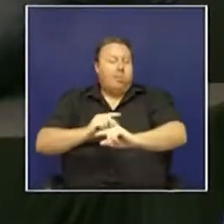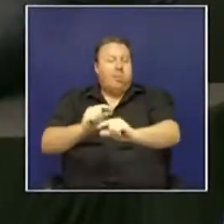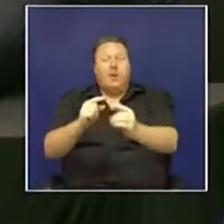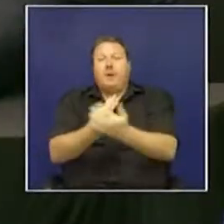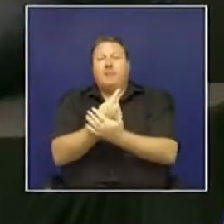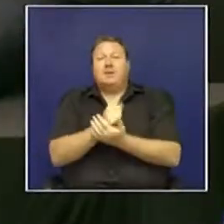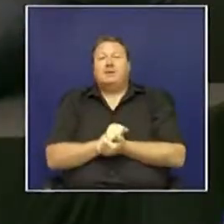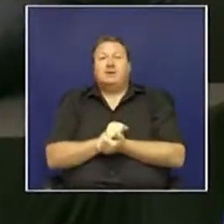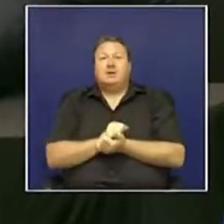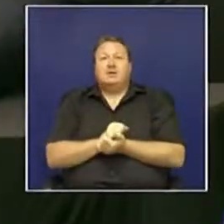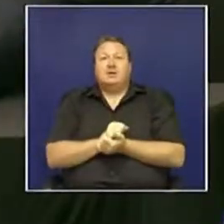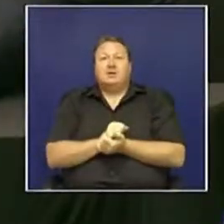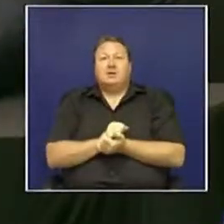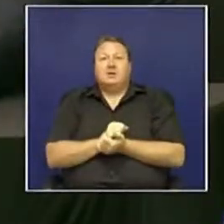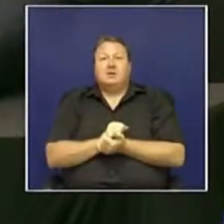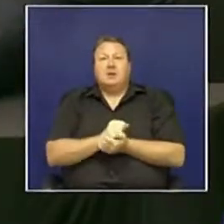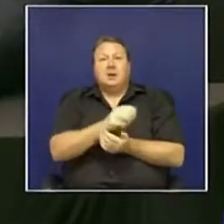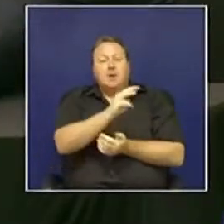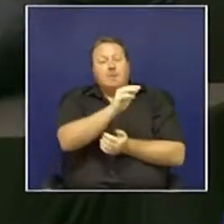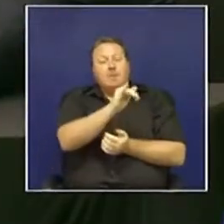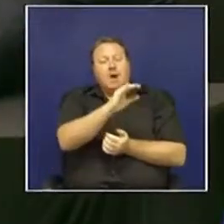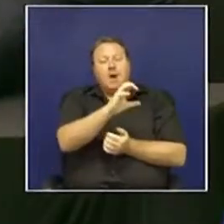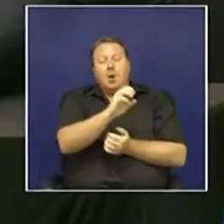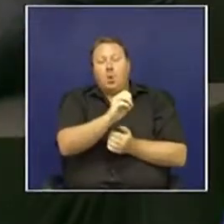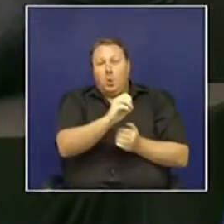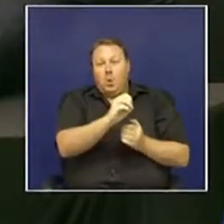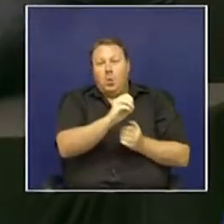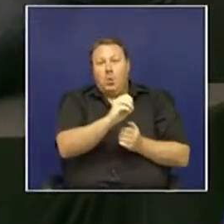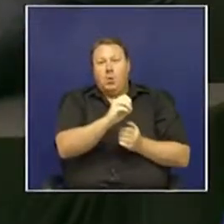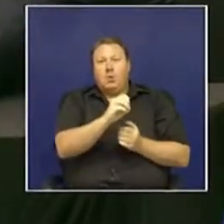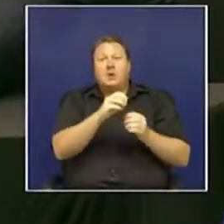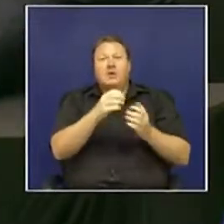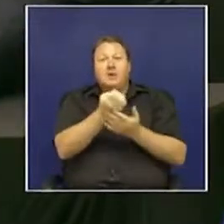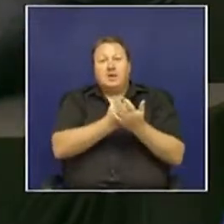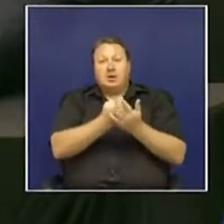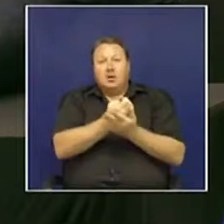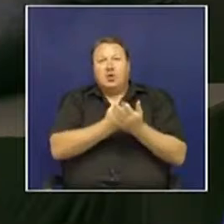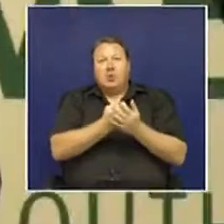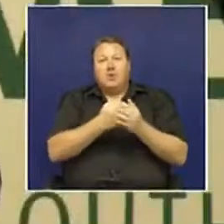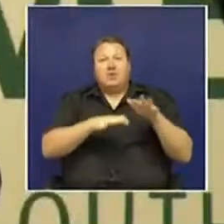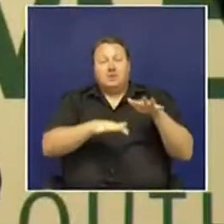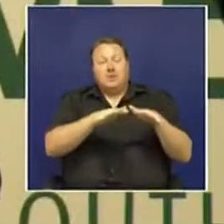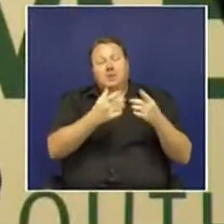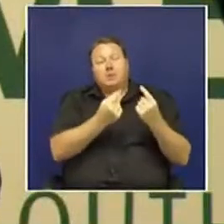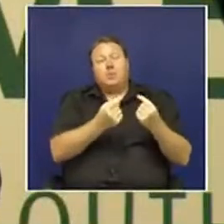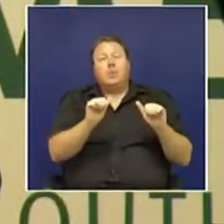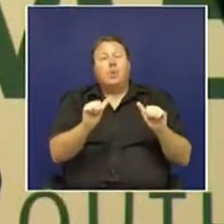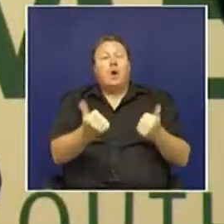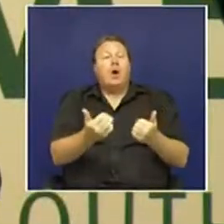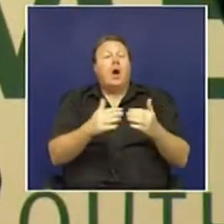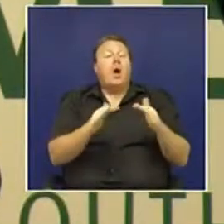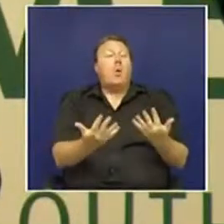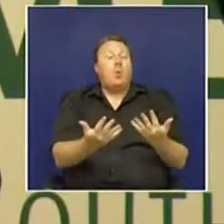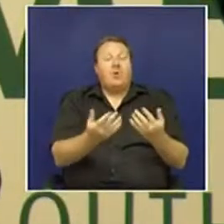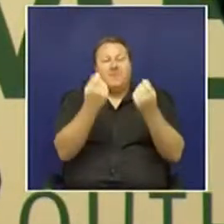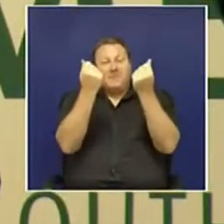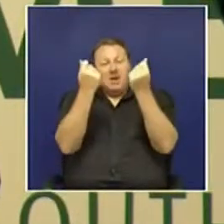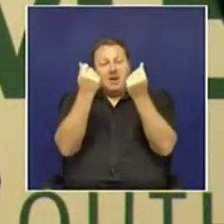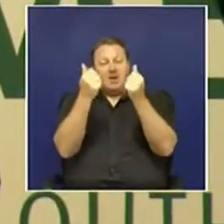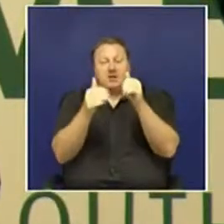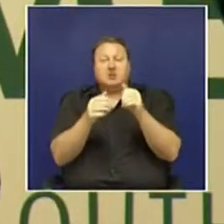of macroeconomic stability is prudent fiscal management that advances